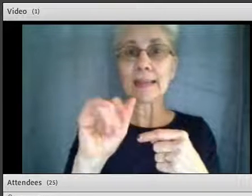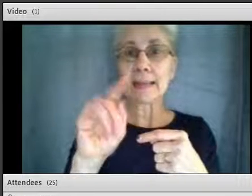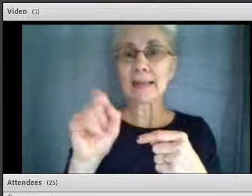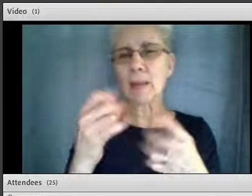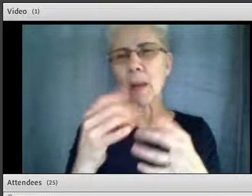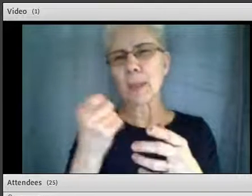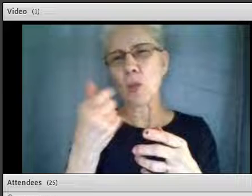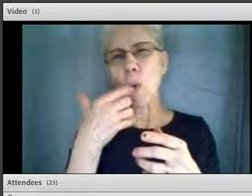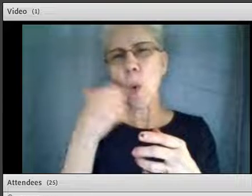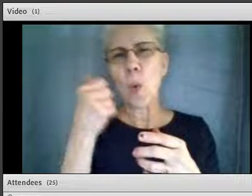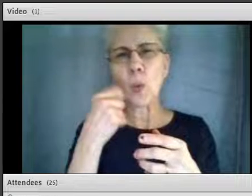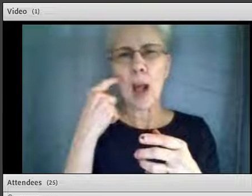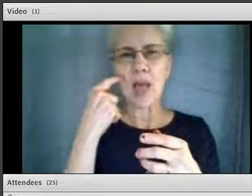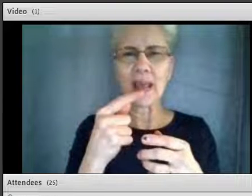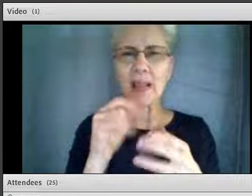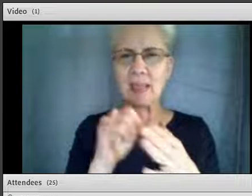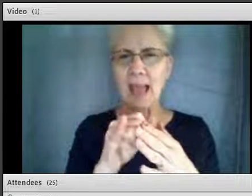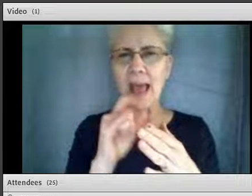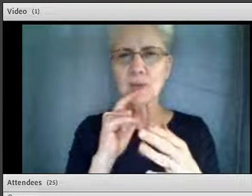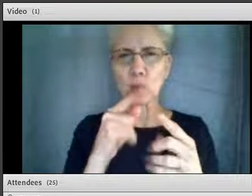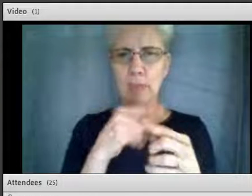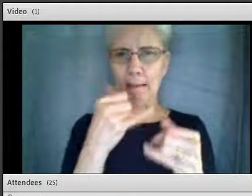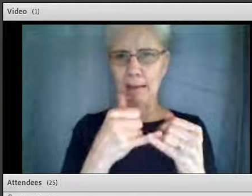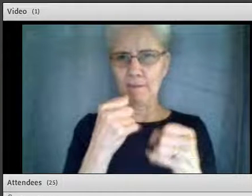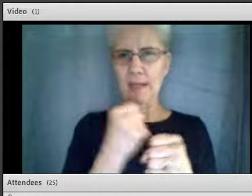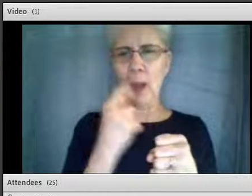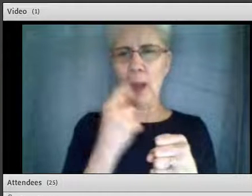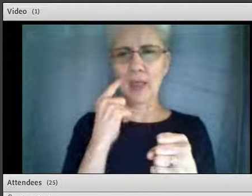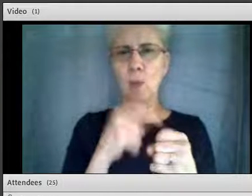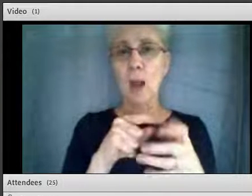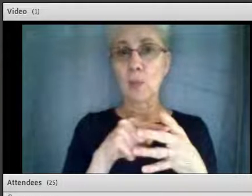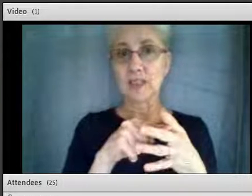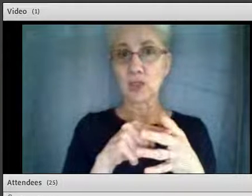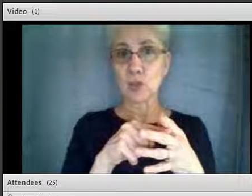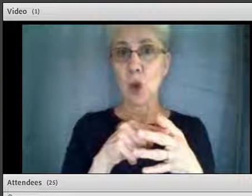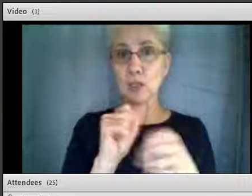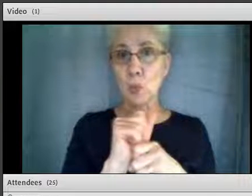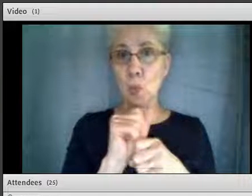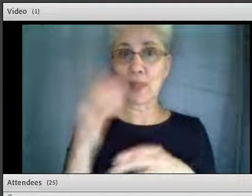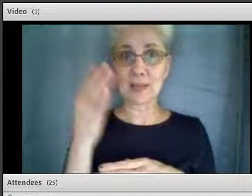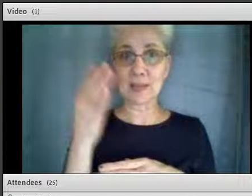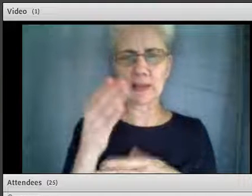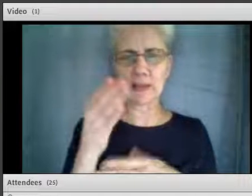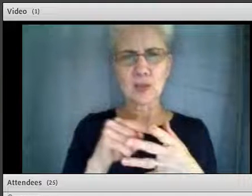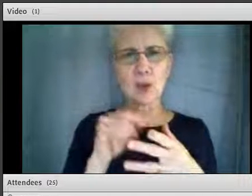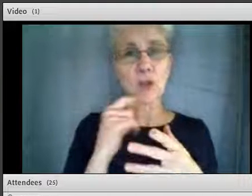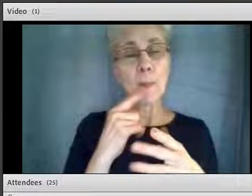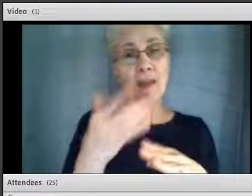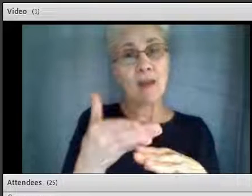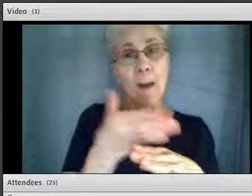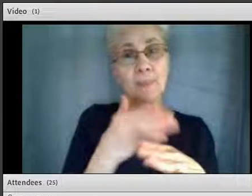the end of the year when I was starting to work on this presentation, so they might have updated, but this is an Adidas menu.